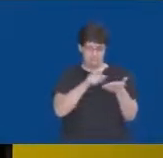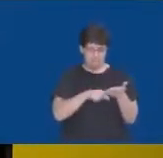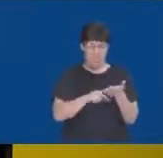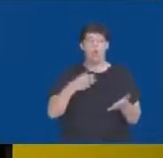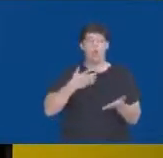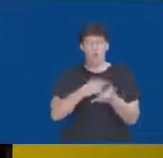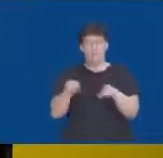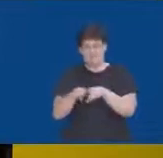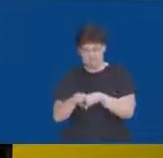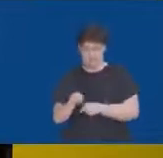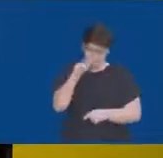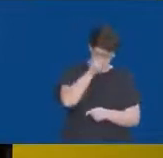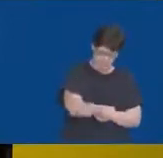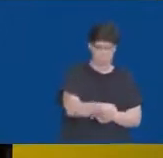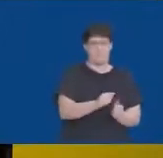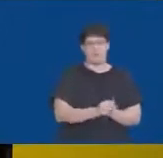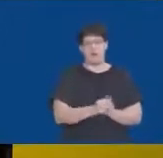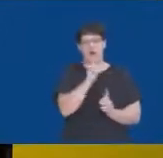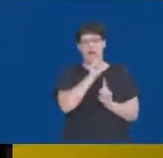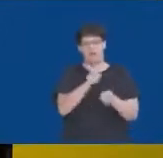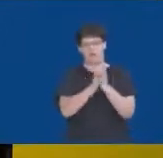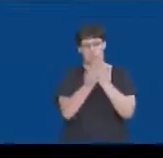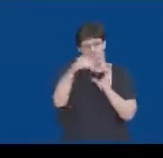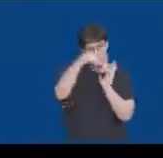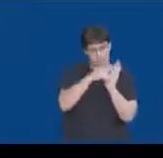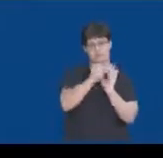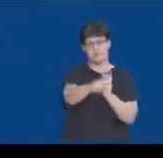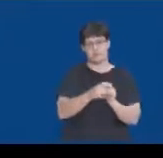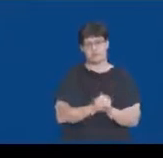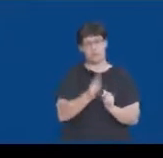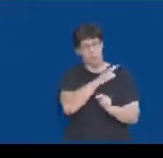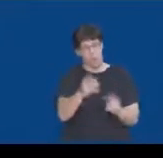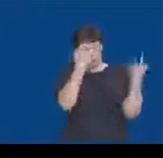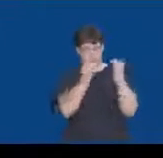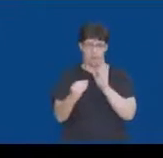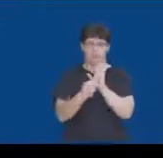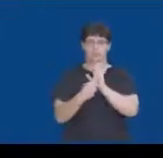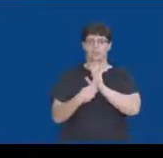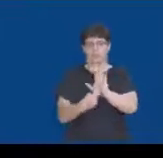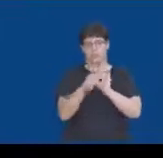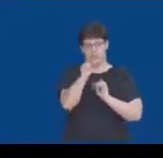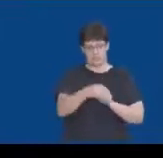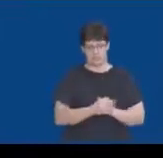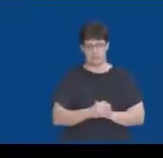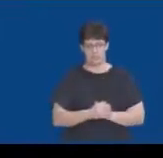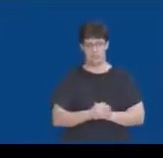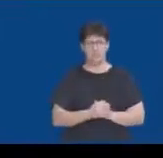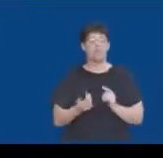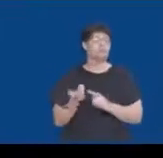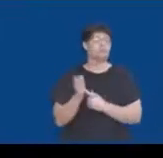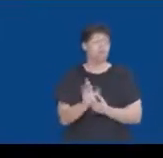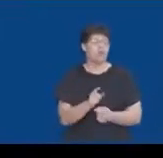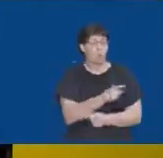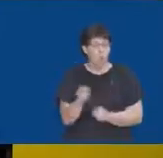I want you to write it in your answer book. Very important, show all calculations. And actually, while I'm on that topic of showing